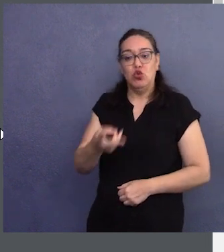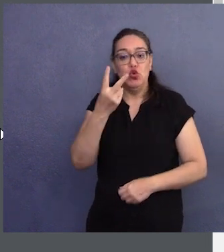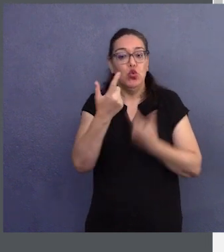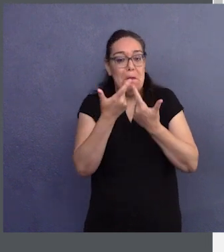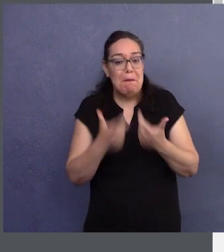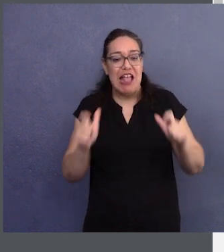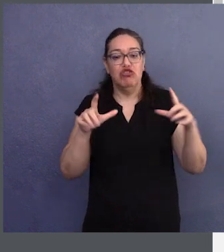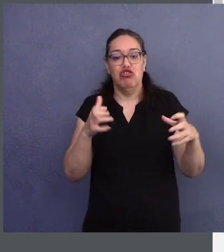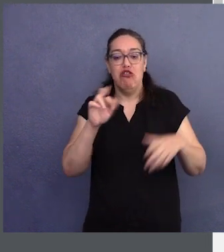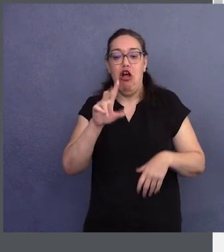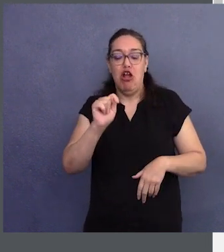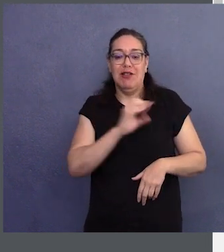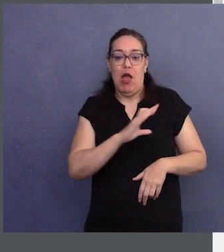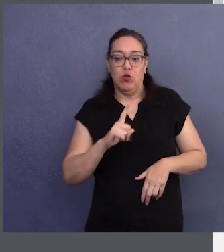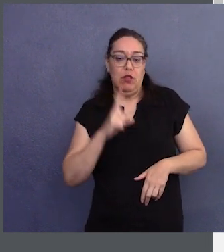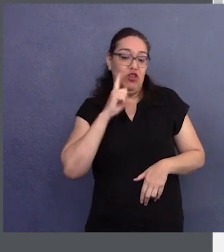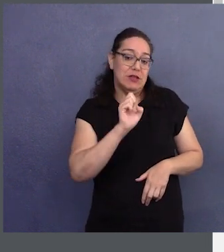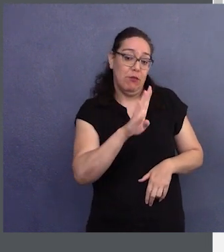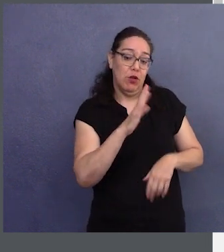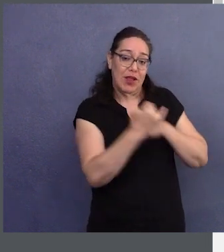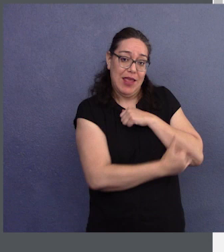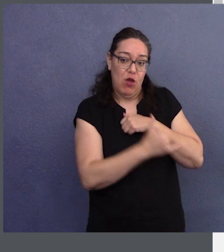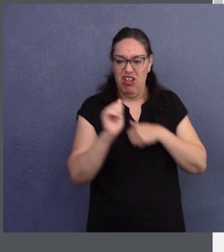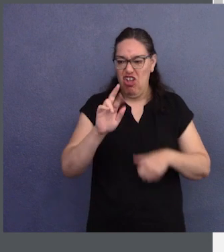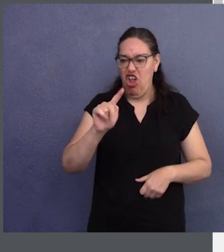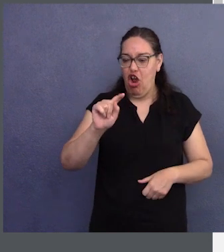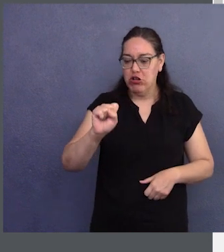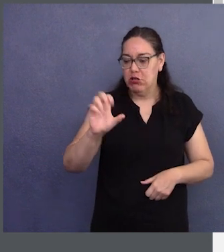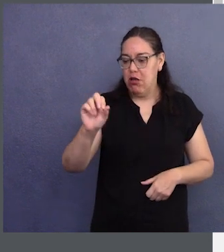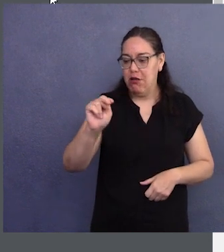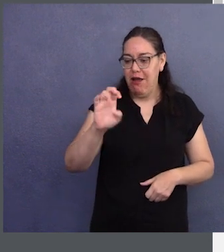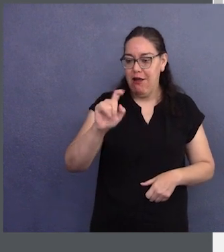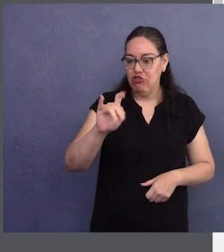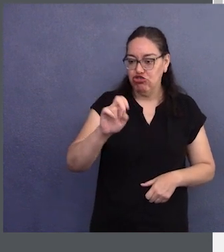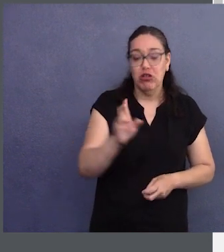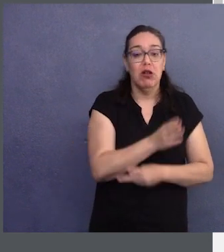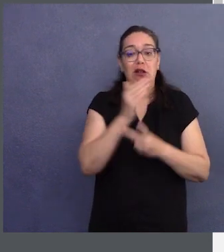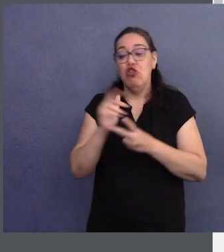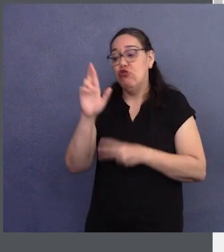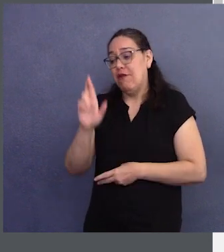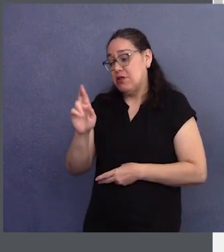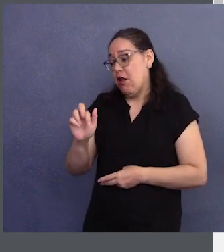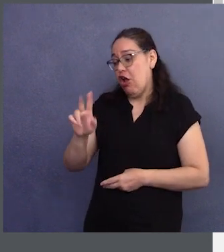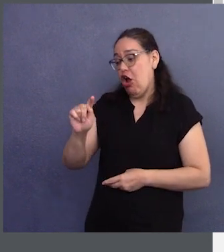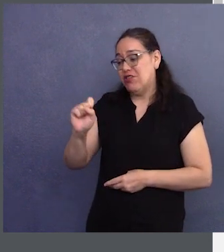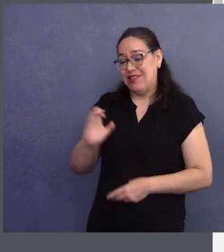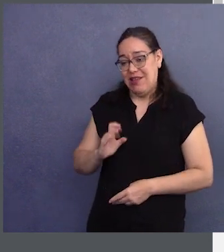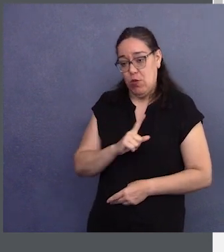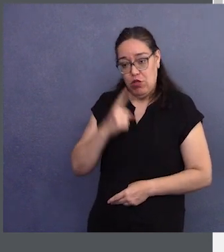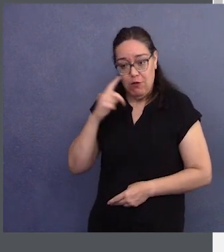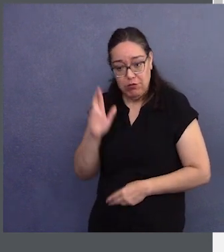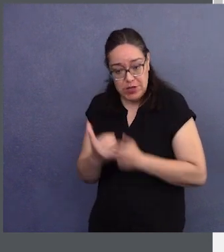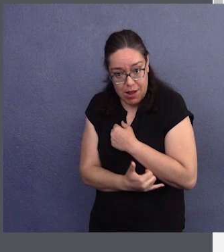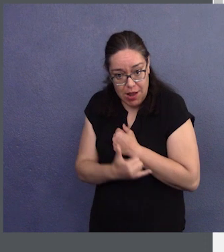councils for San Bernardino County, which is Arts Connection, Riverside Arts Council for Riverside County,